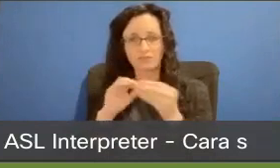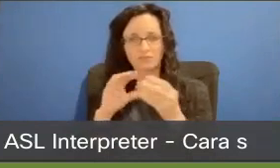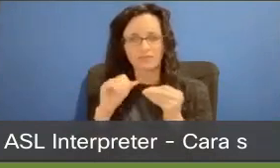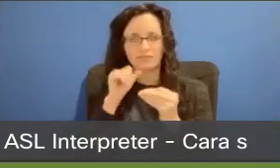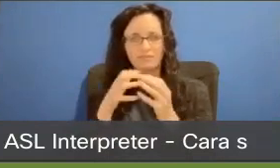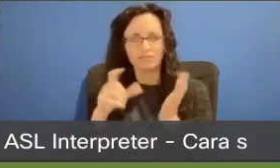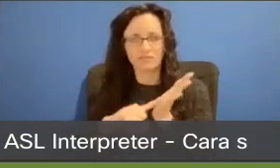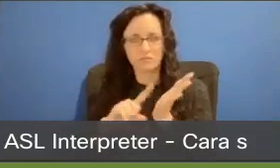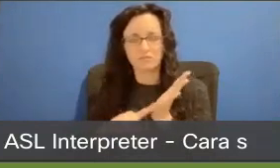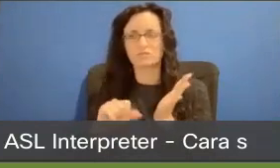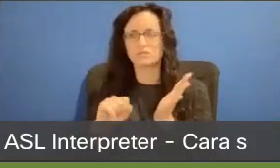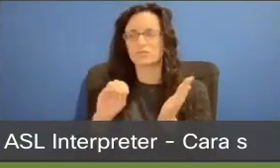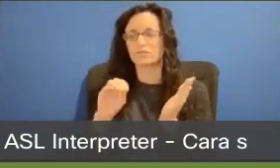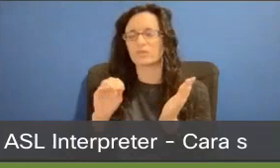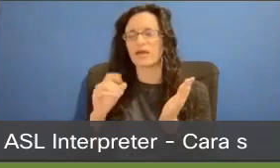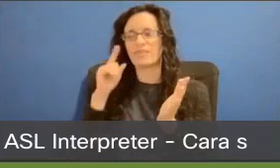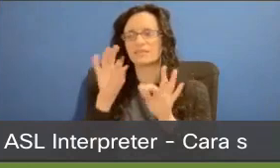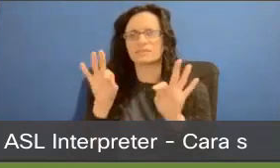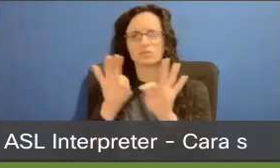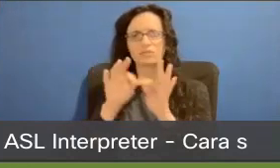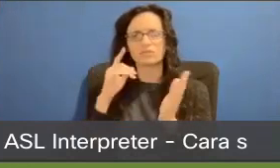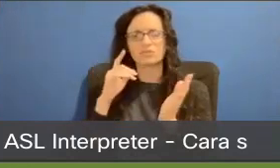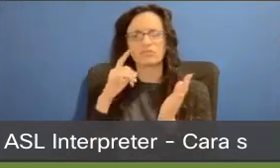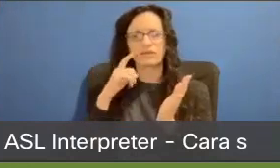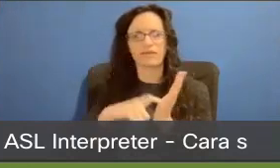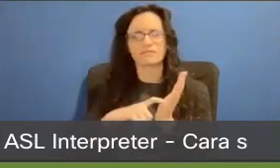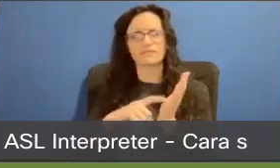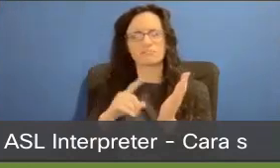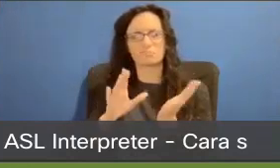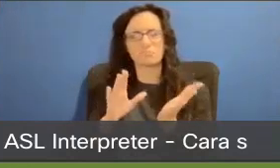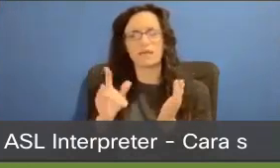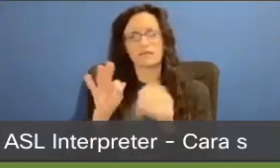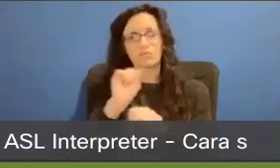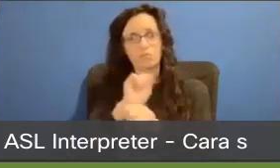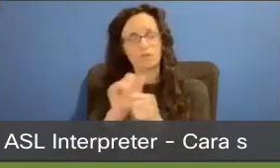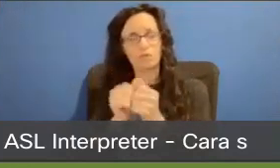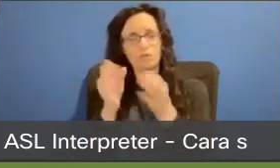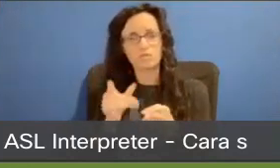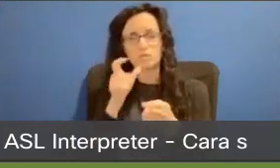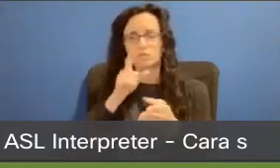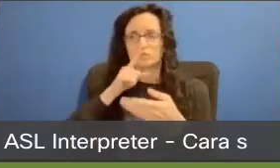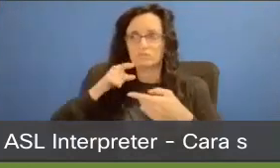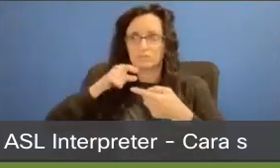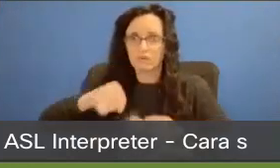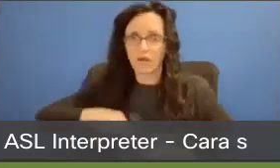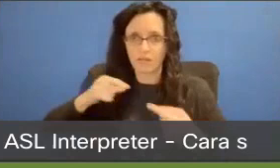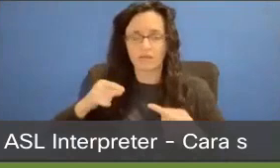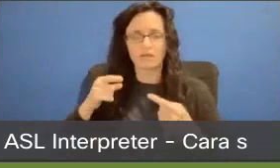is, don't let down your guard if you've been working with someone who's really been struggling. But to check